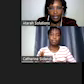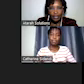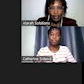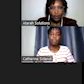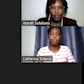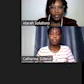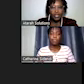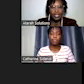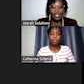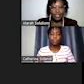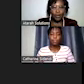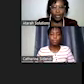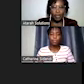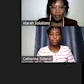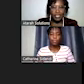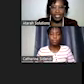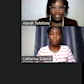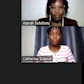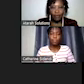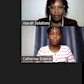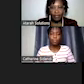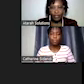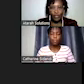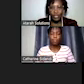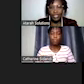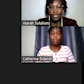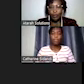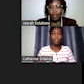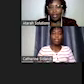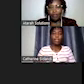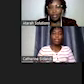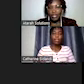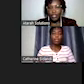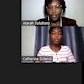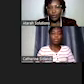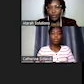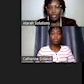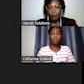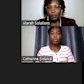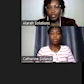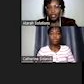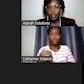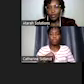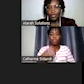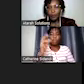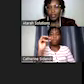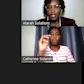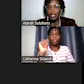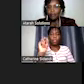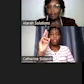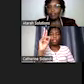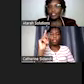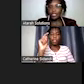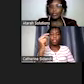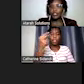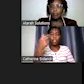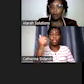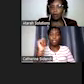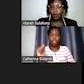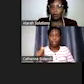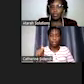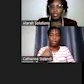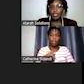my eyes, my God. CEO at PTL Pharma Division. We have Martha Cheruto, Deputy CEO, KEPSA. We have